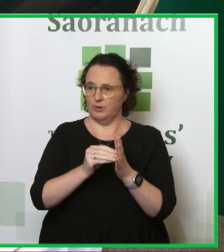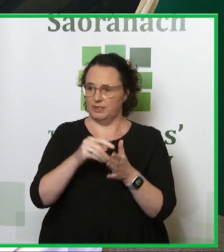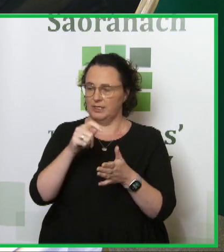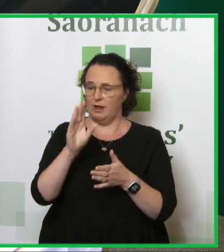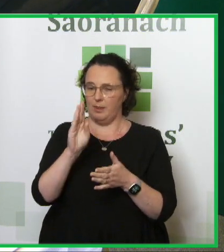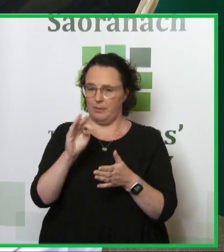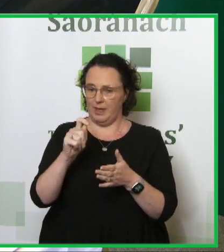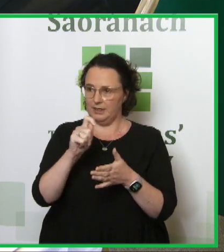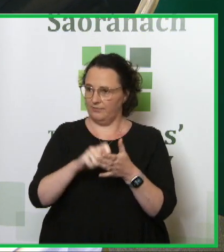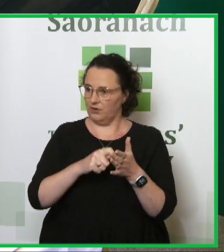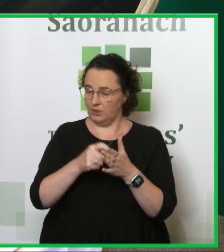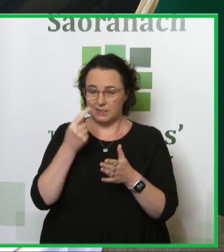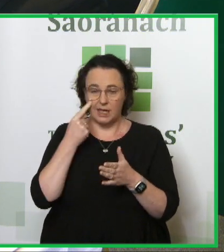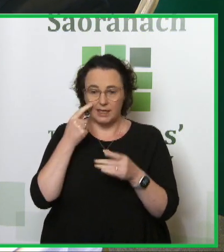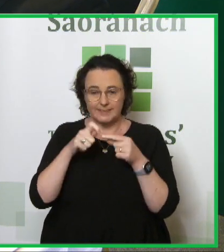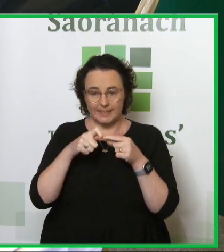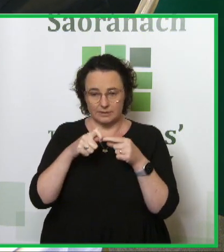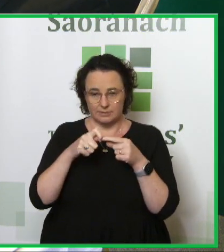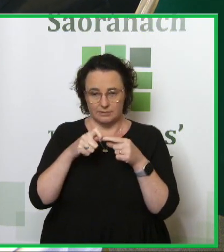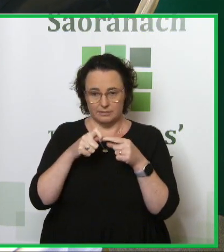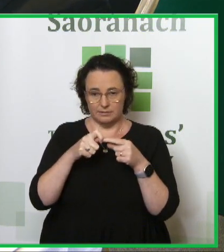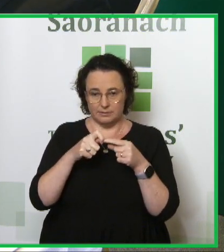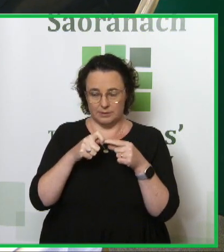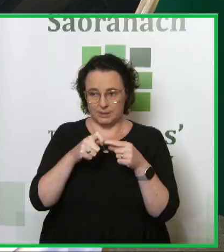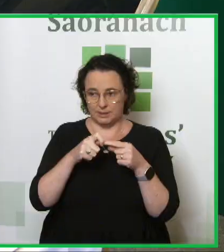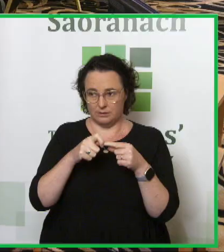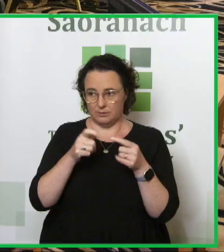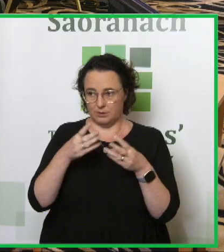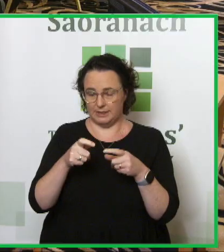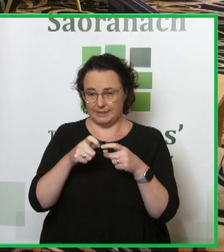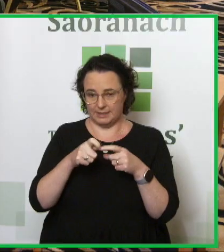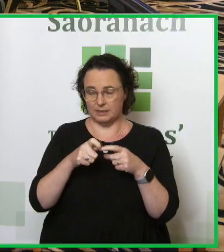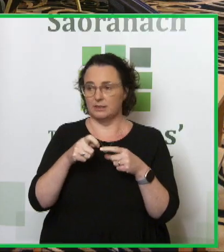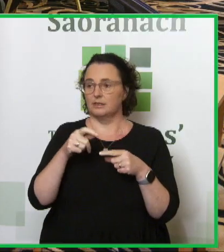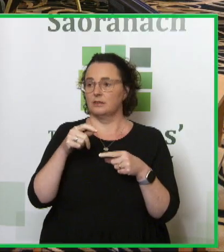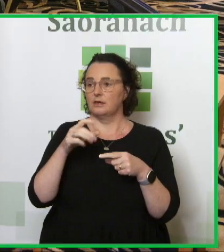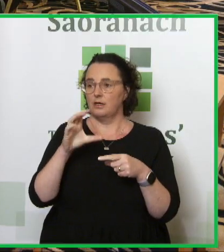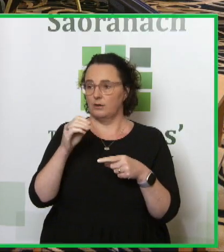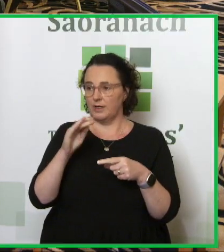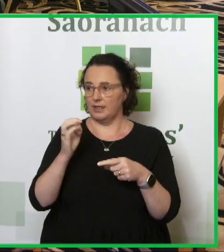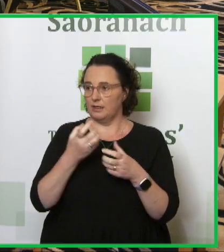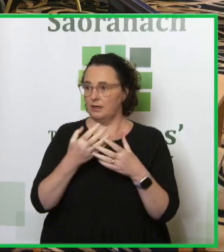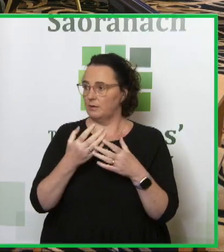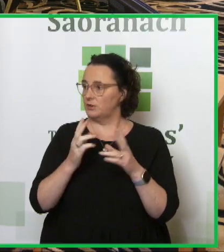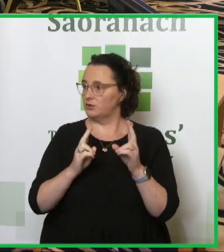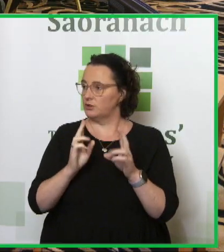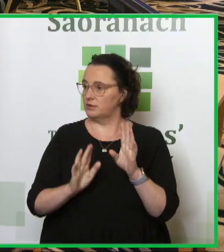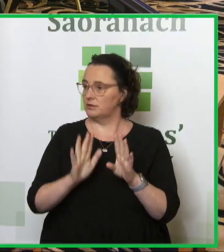show of hands if you feel let's test cocaine in terms of the next stage of the process? Show of hands if you feel we should.